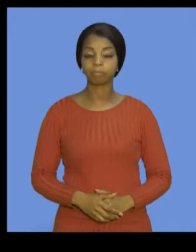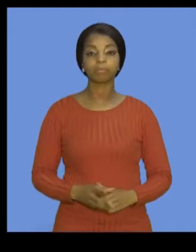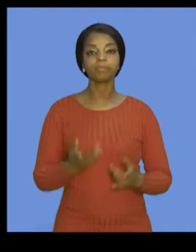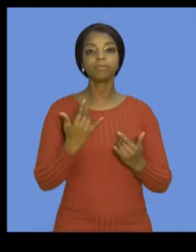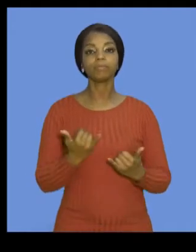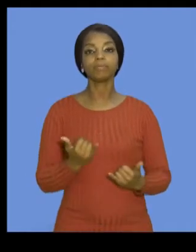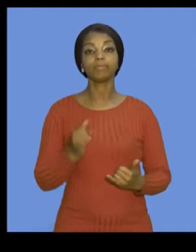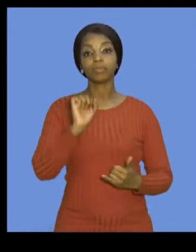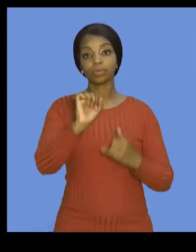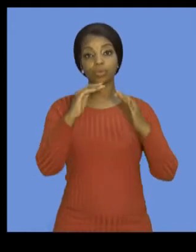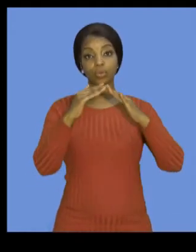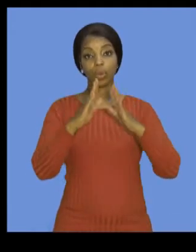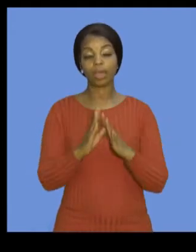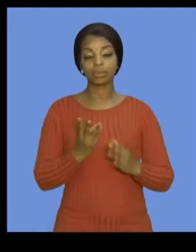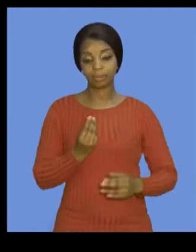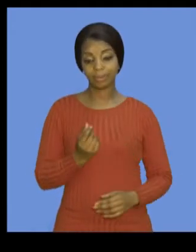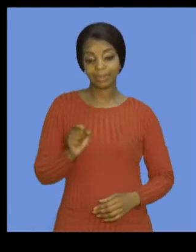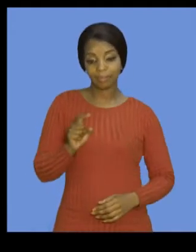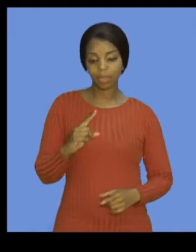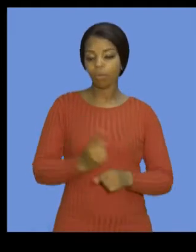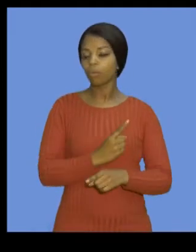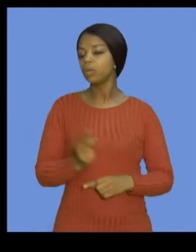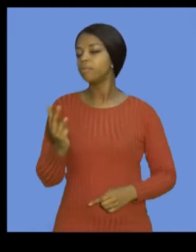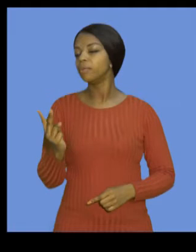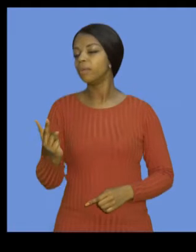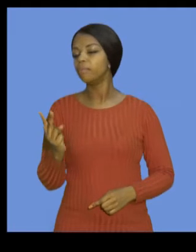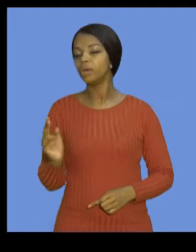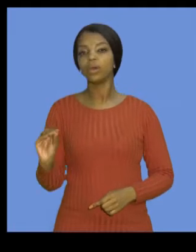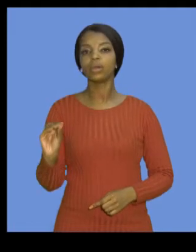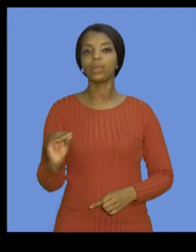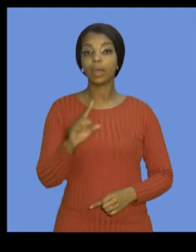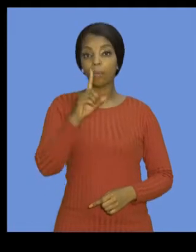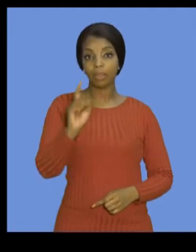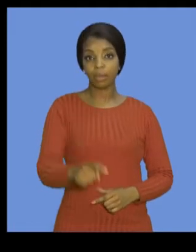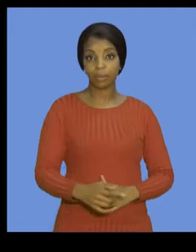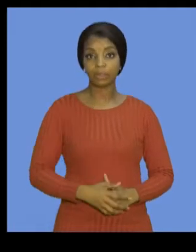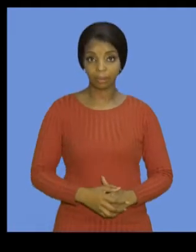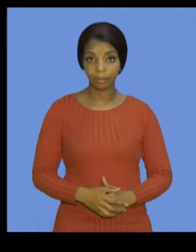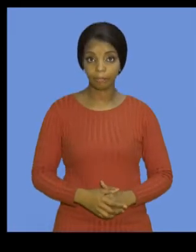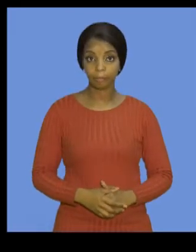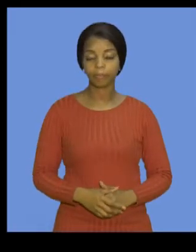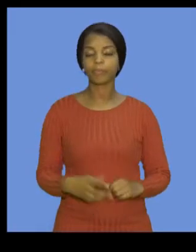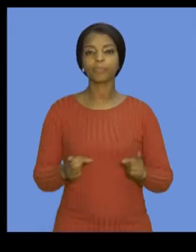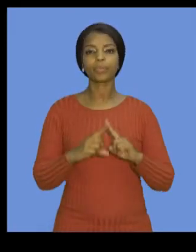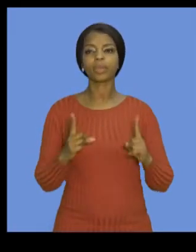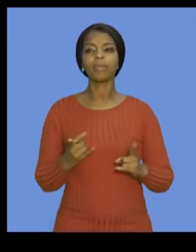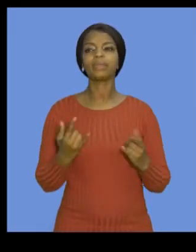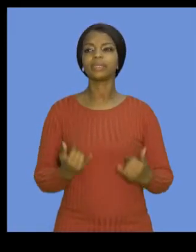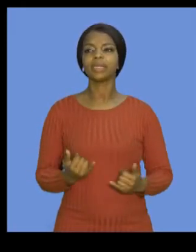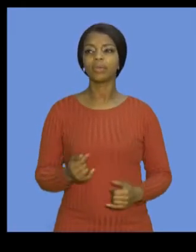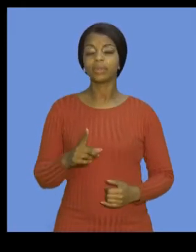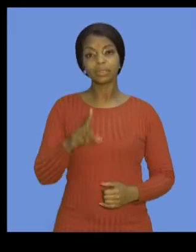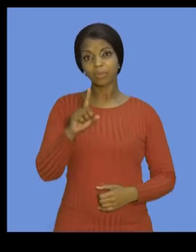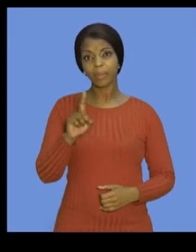that you have in your house, right? You always see it there and you throw in coins. But right now, the only amount you have will